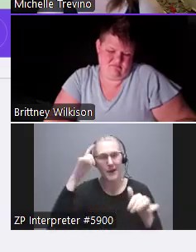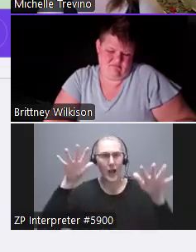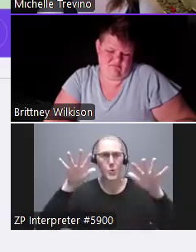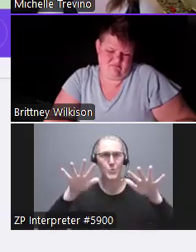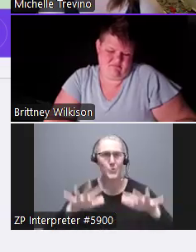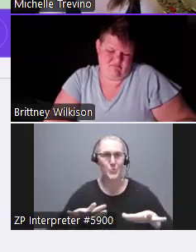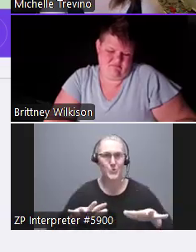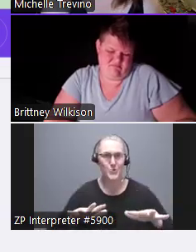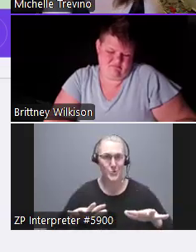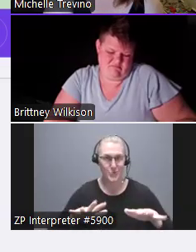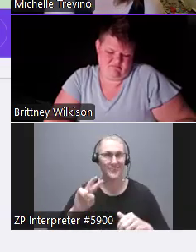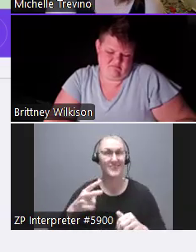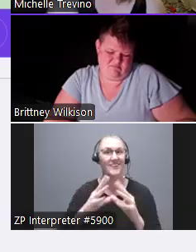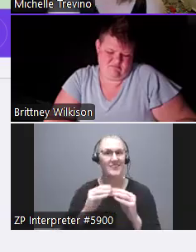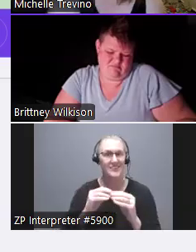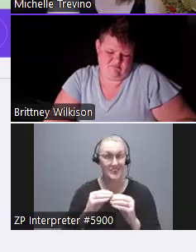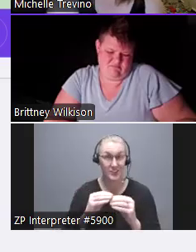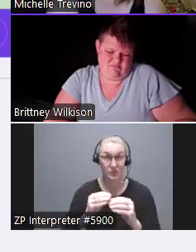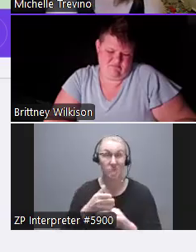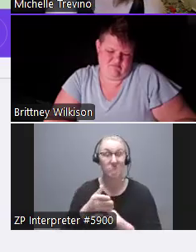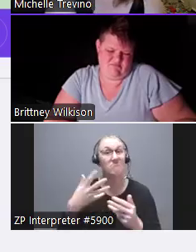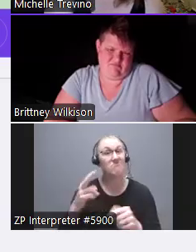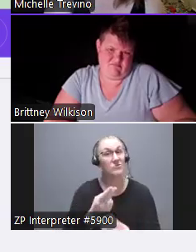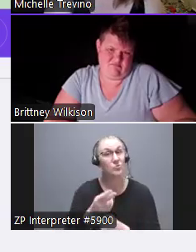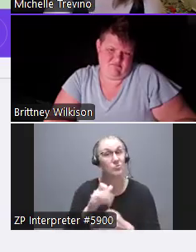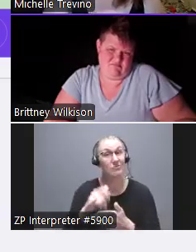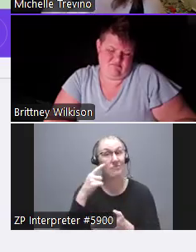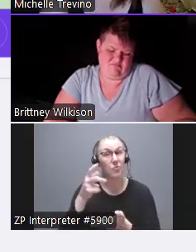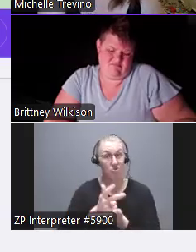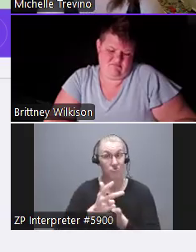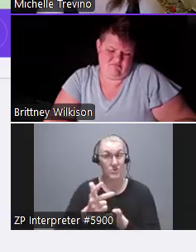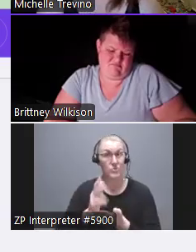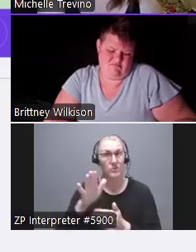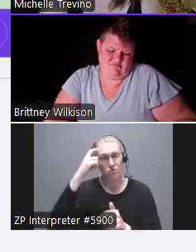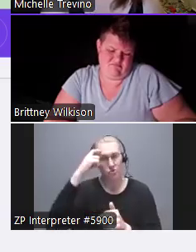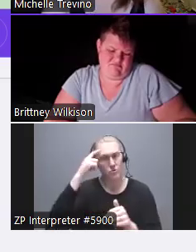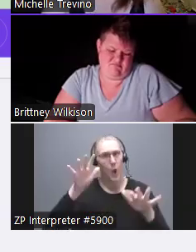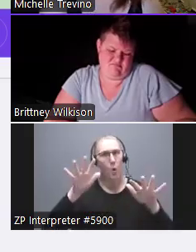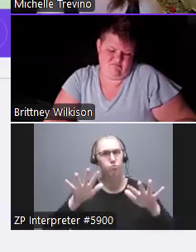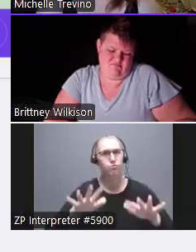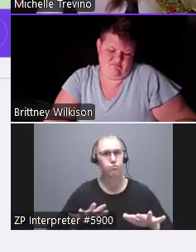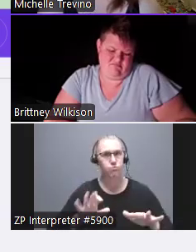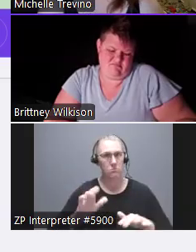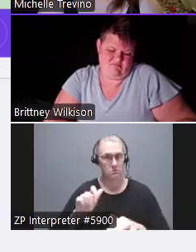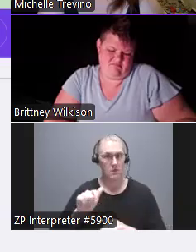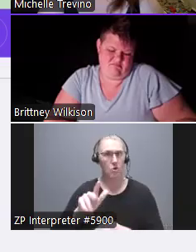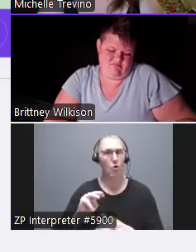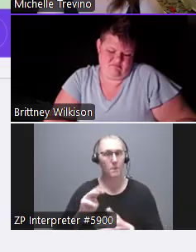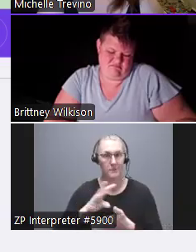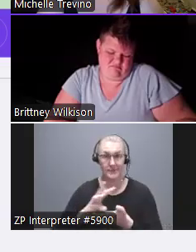visit. After wearing it for 3 weeks, her brain remained calm after 6 weeks.